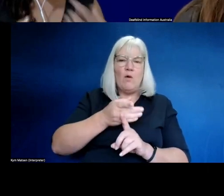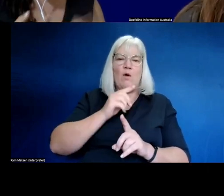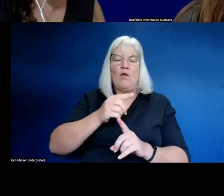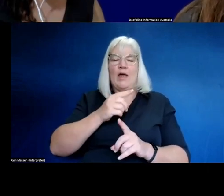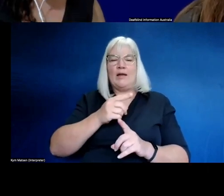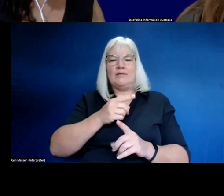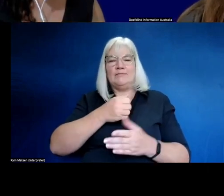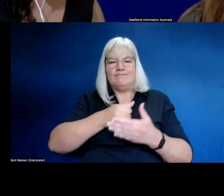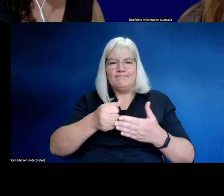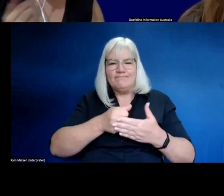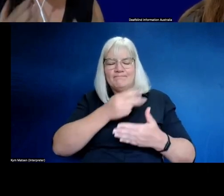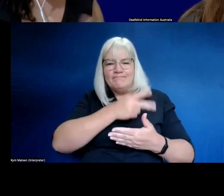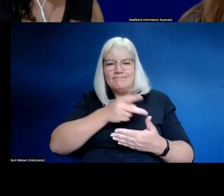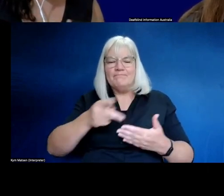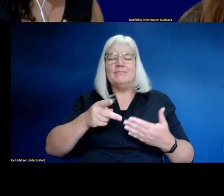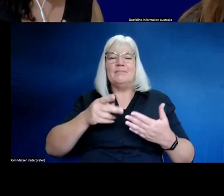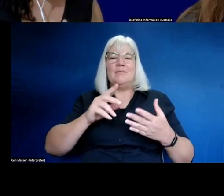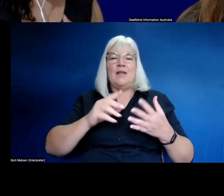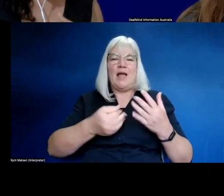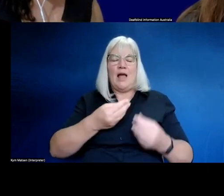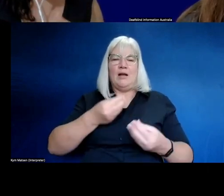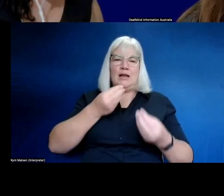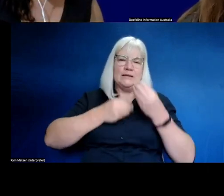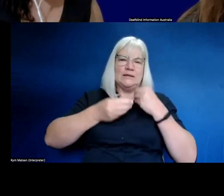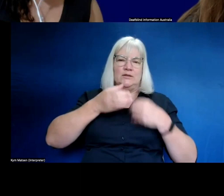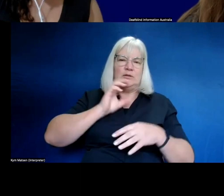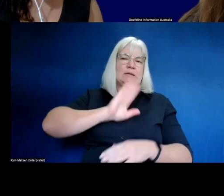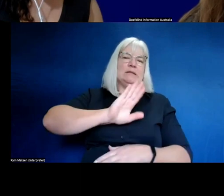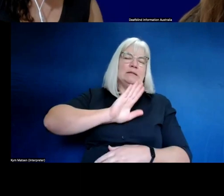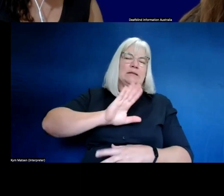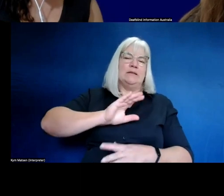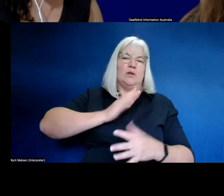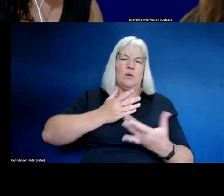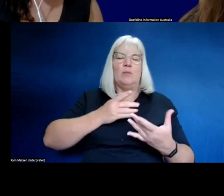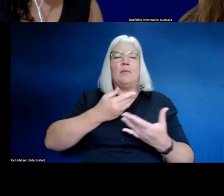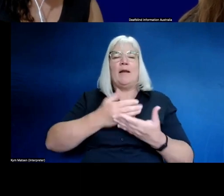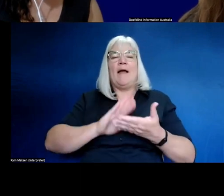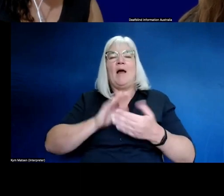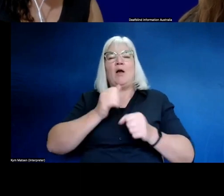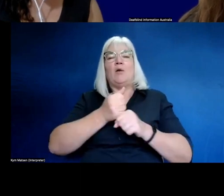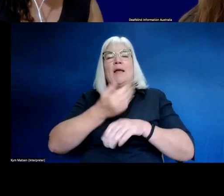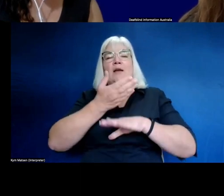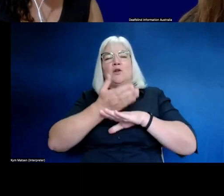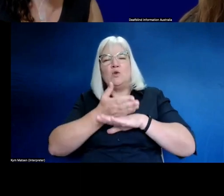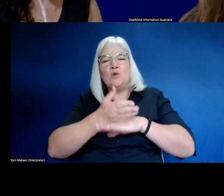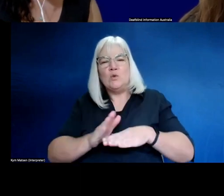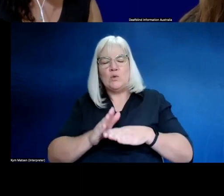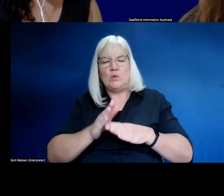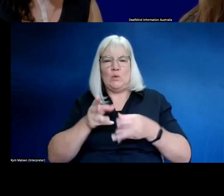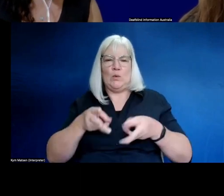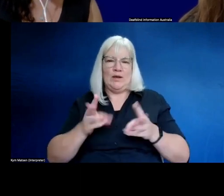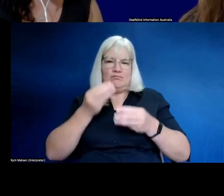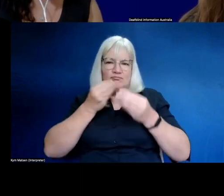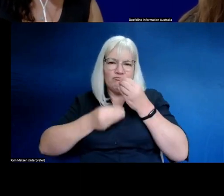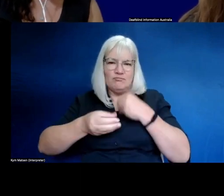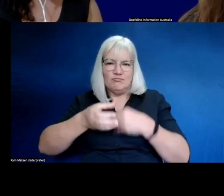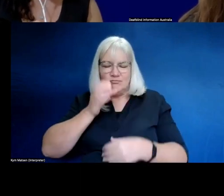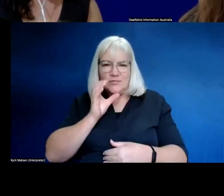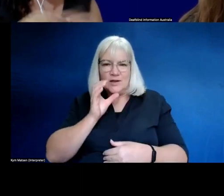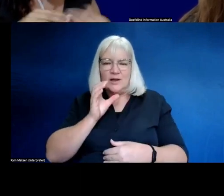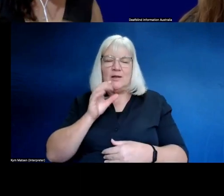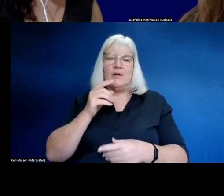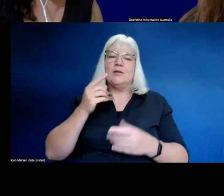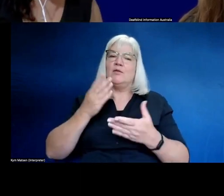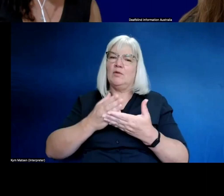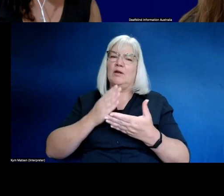how we can create a new one, which is often doing something completely different than has been done before and doing a completely different routine